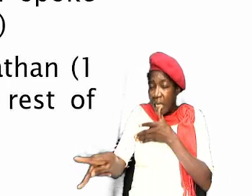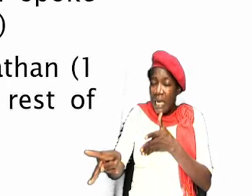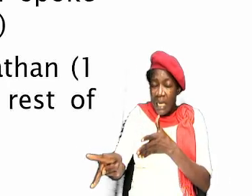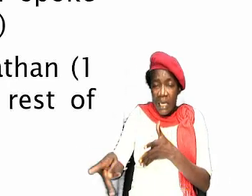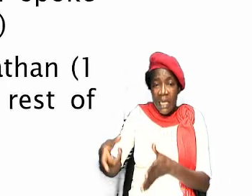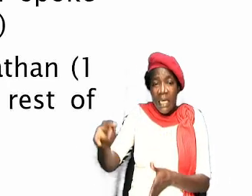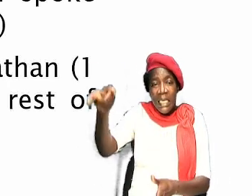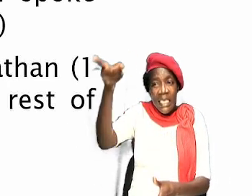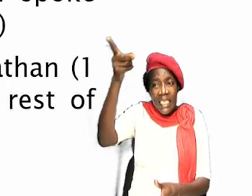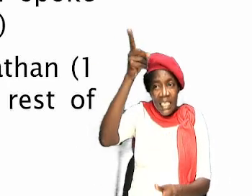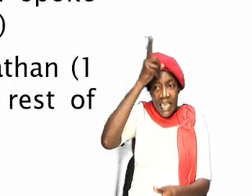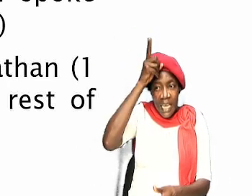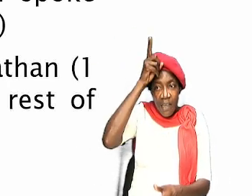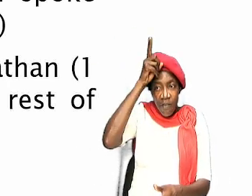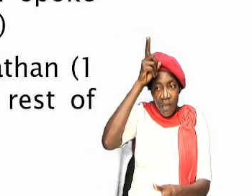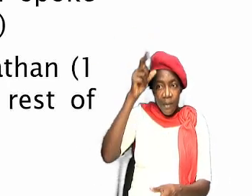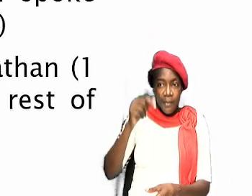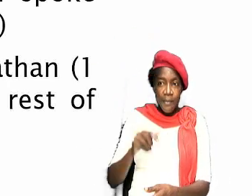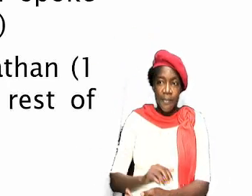David.